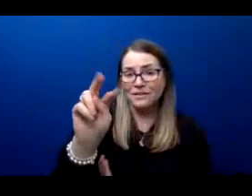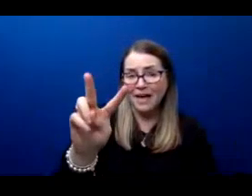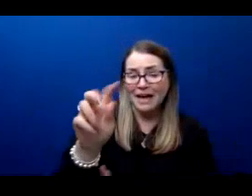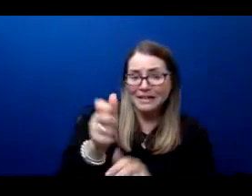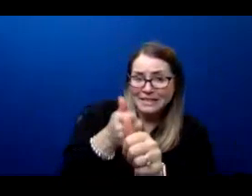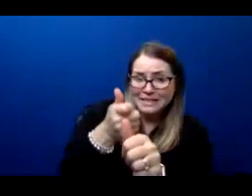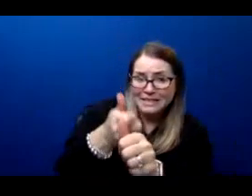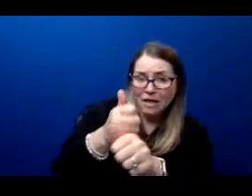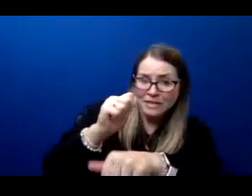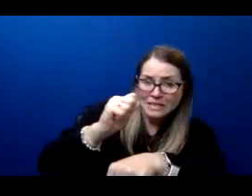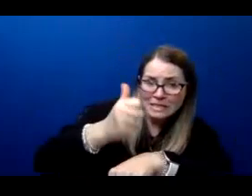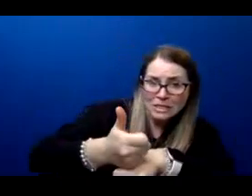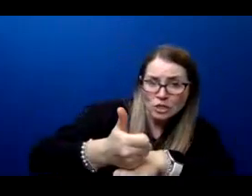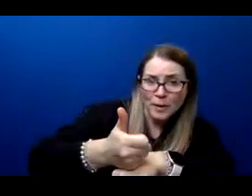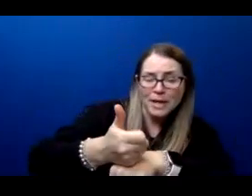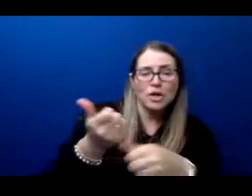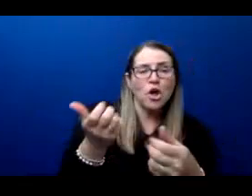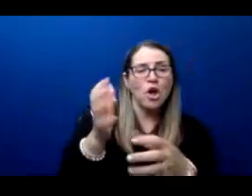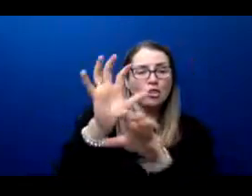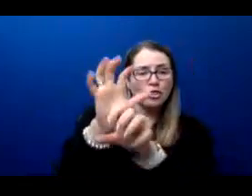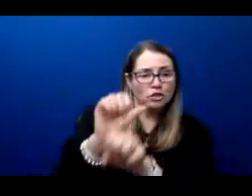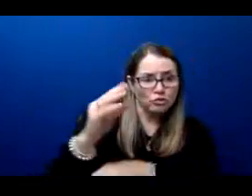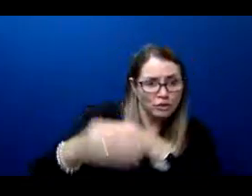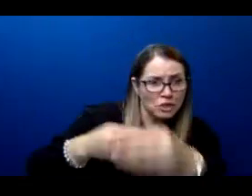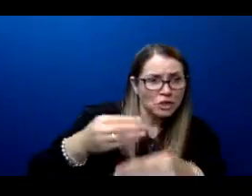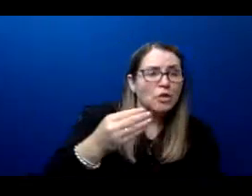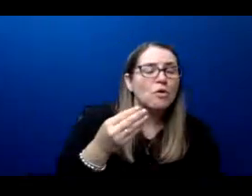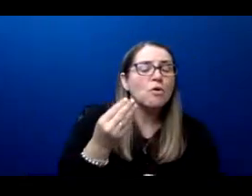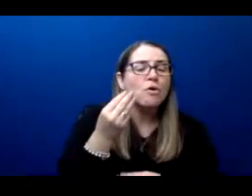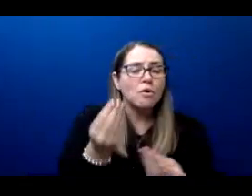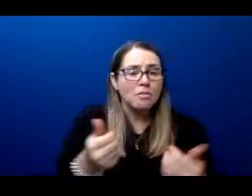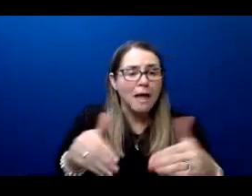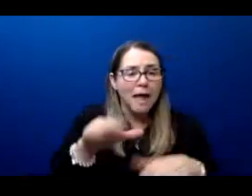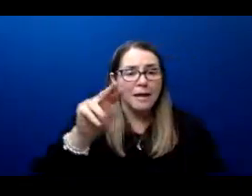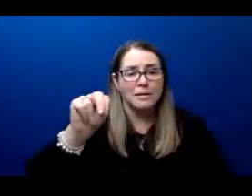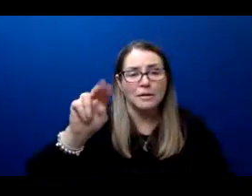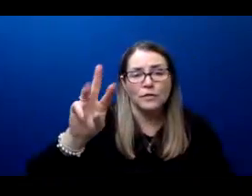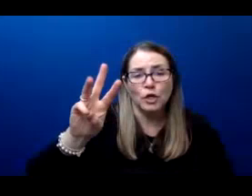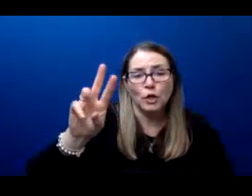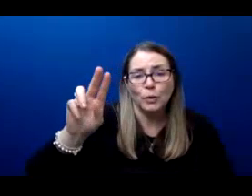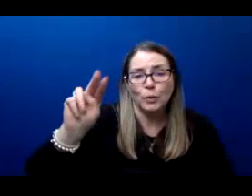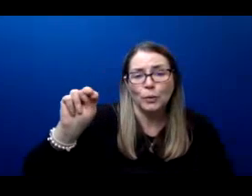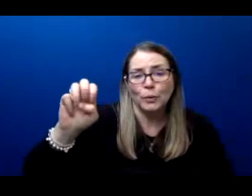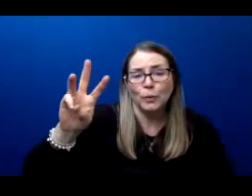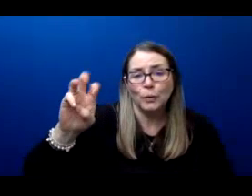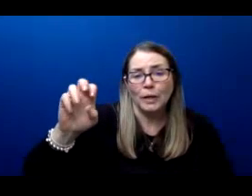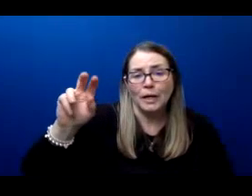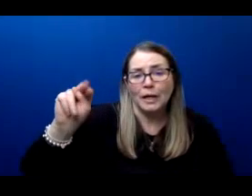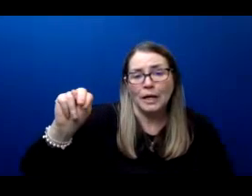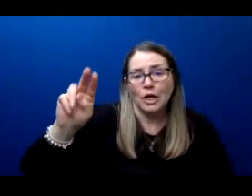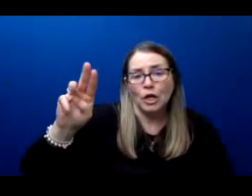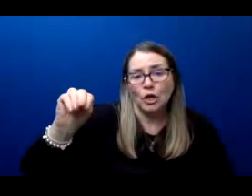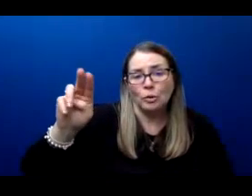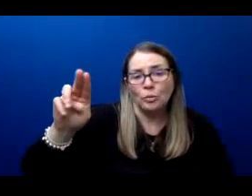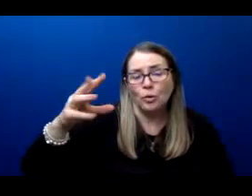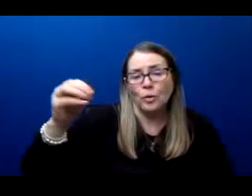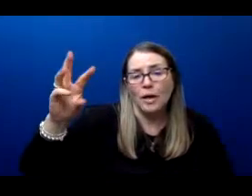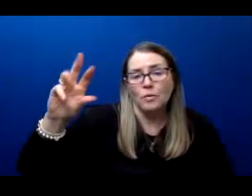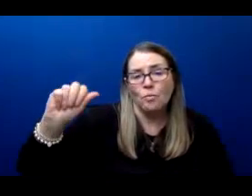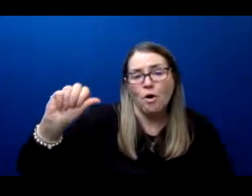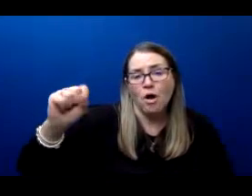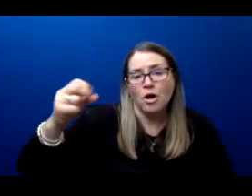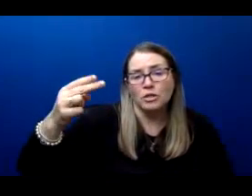situated on the traditional homelands of the Nuwu, Niue, Numu, and Washishu. We offer gratitude